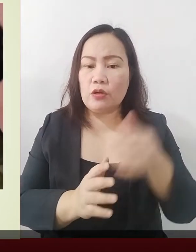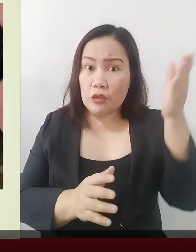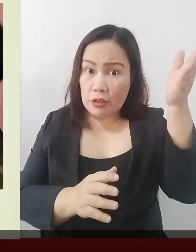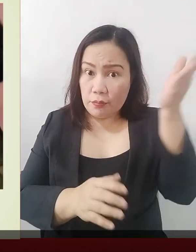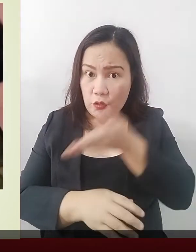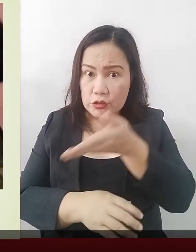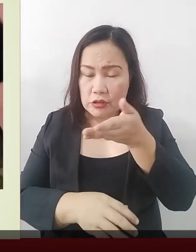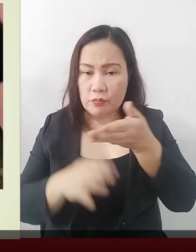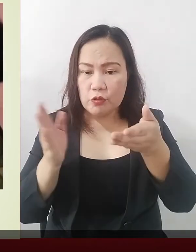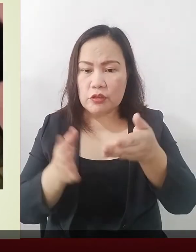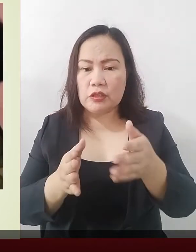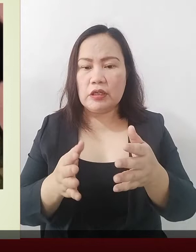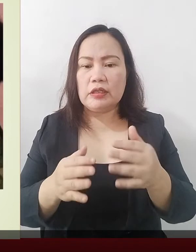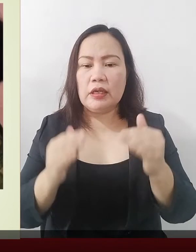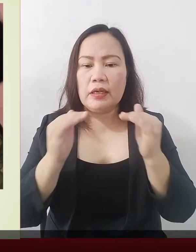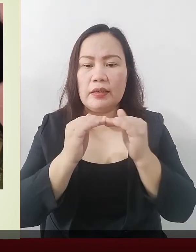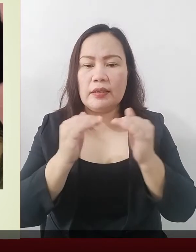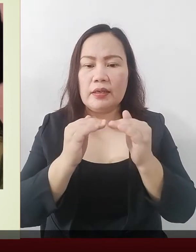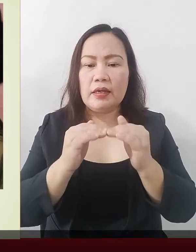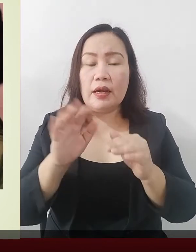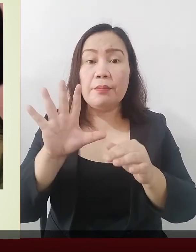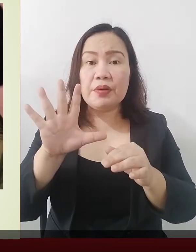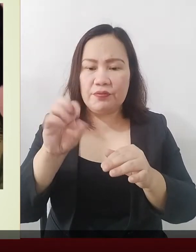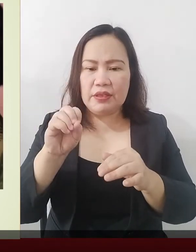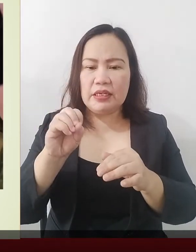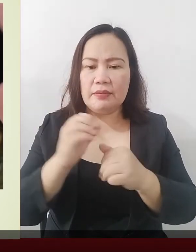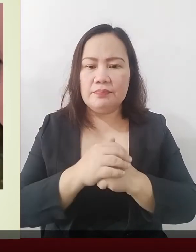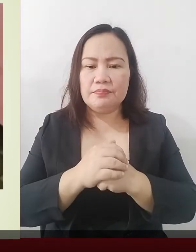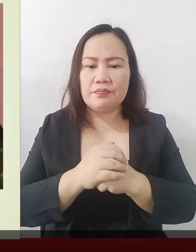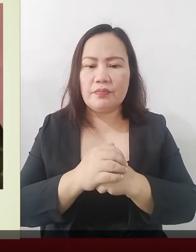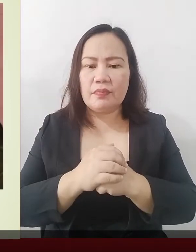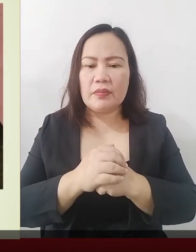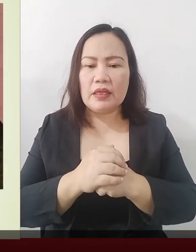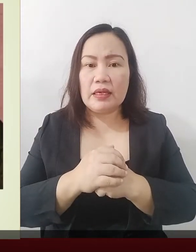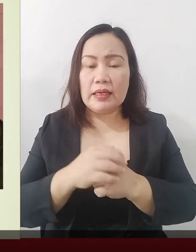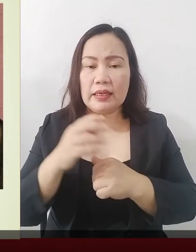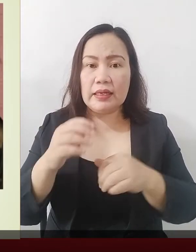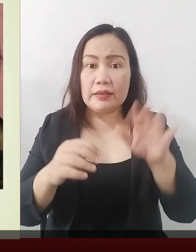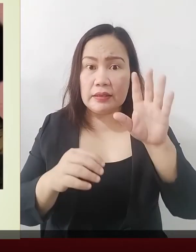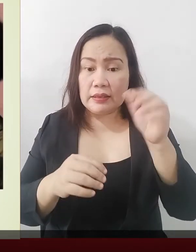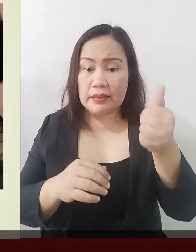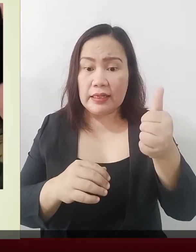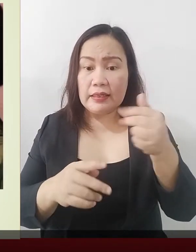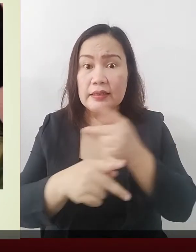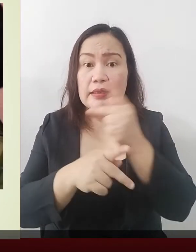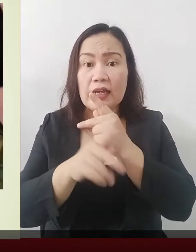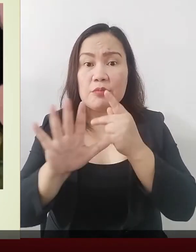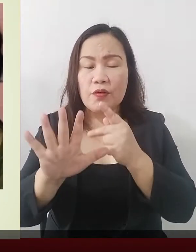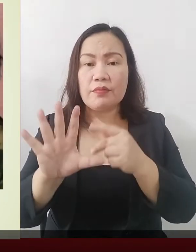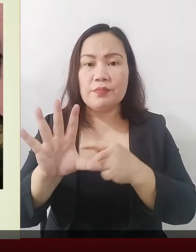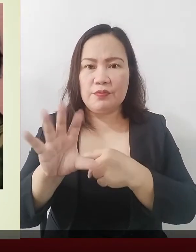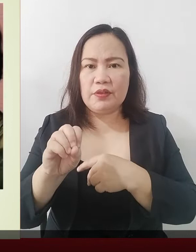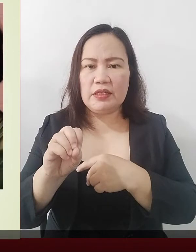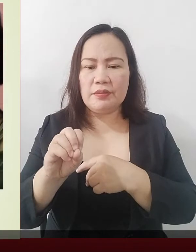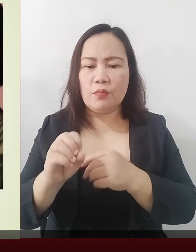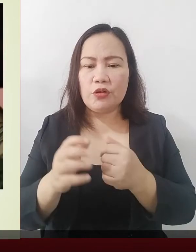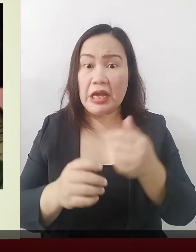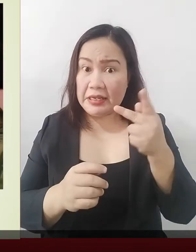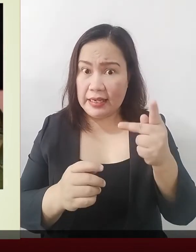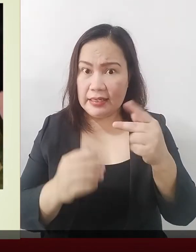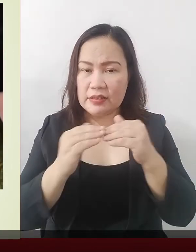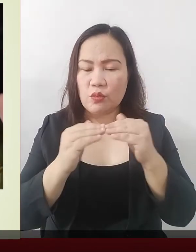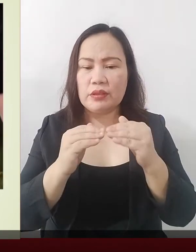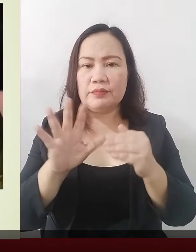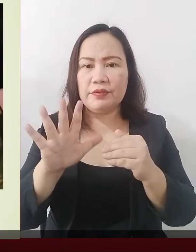k equals 50. So we have now the constant of variation. This is equal to 50.